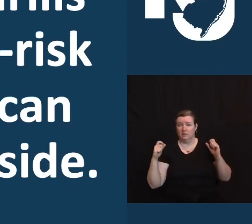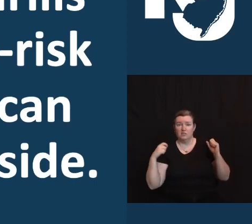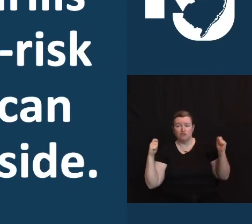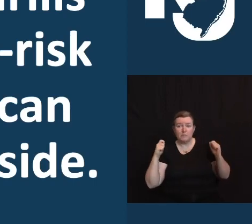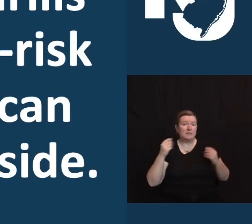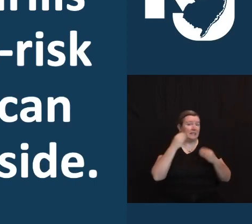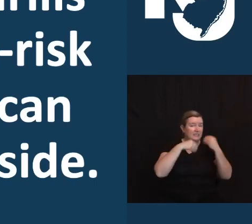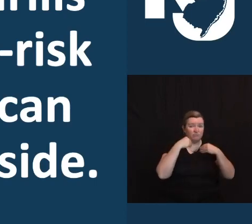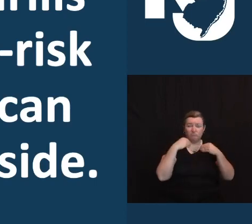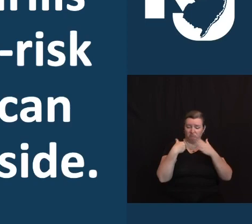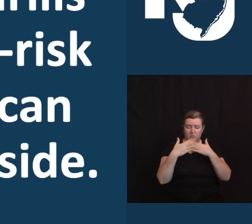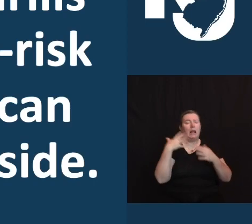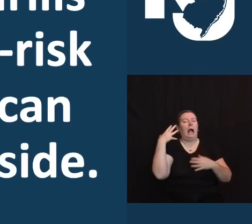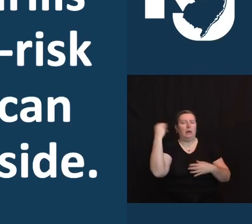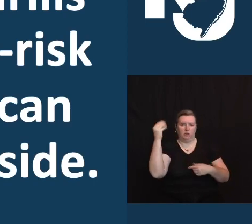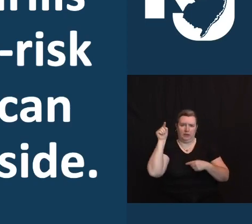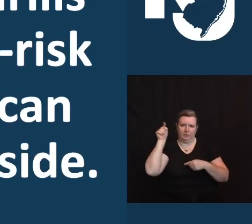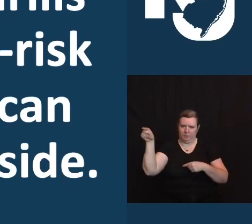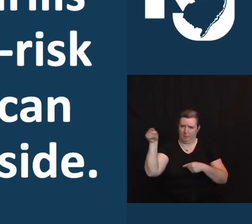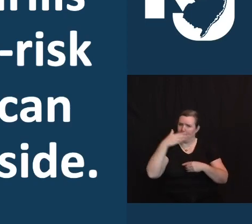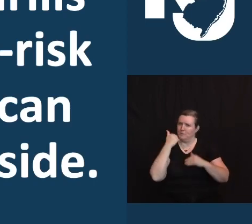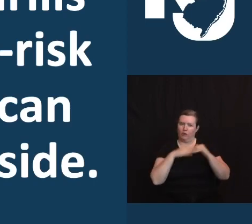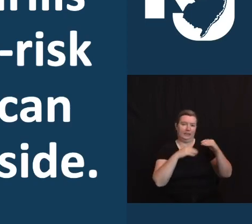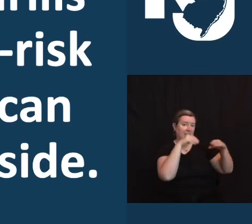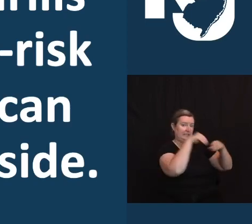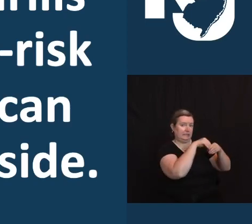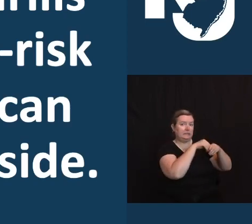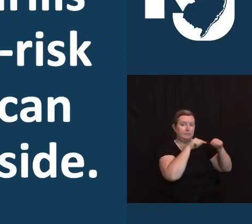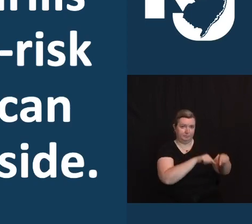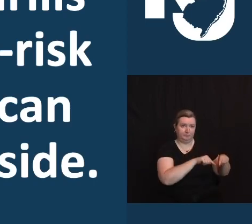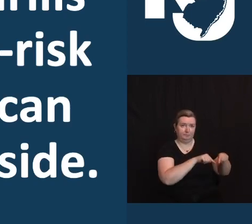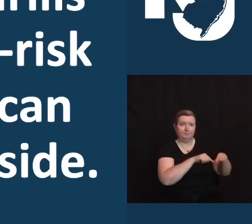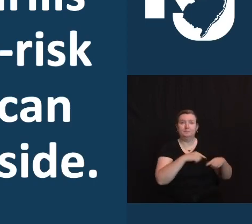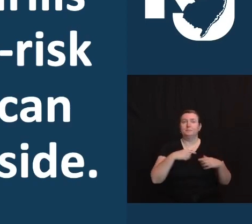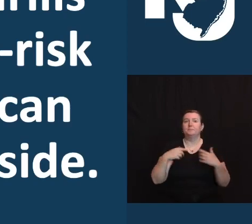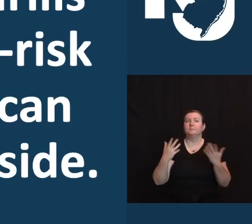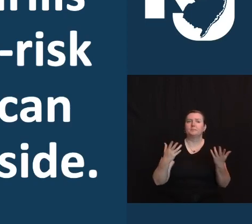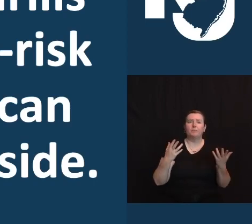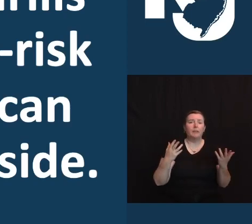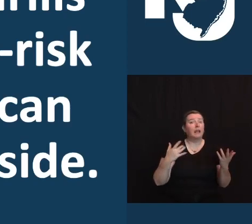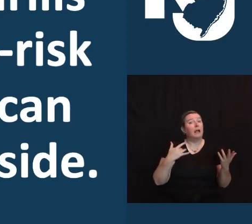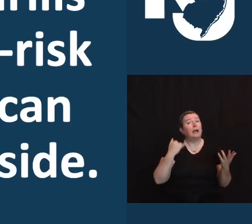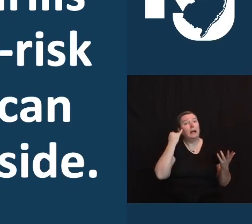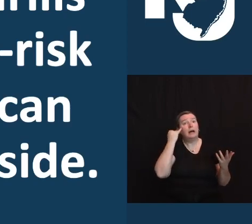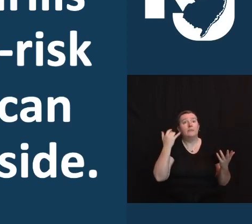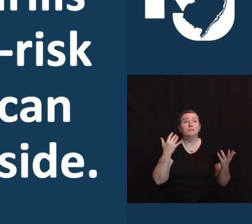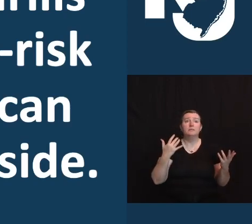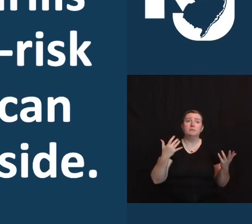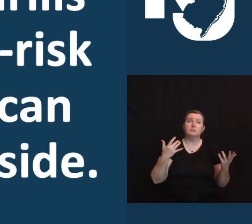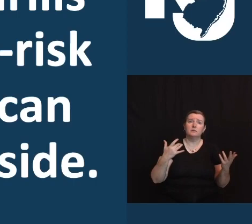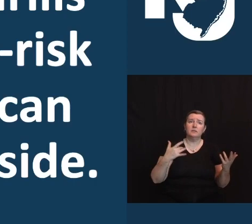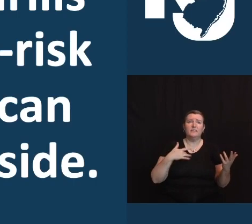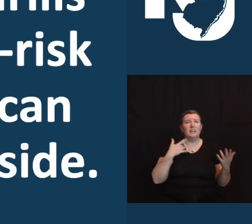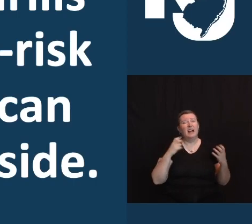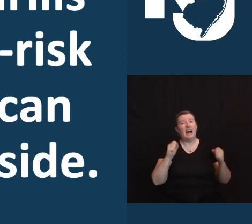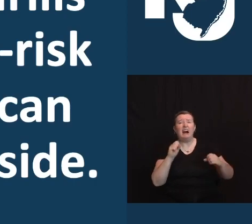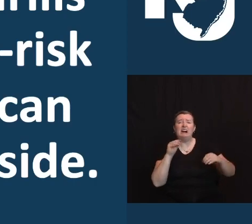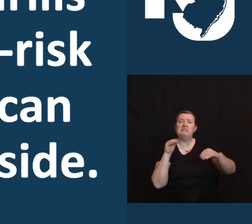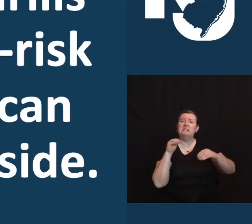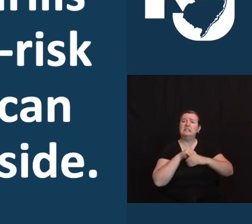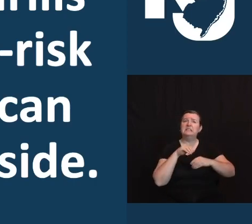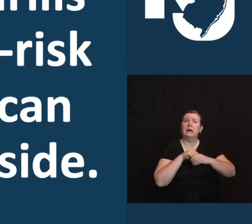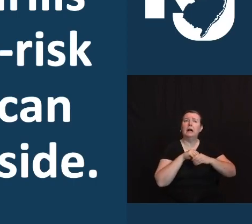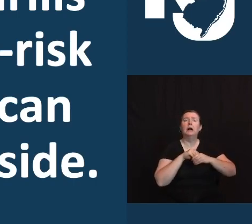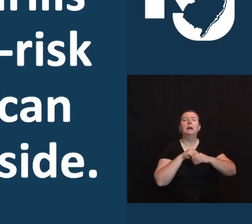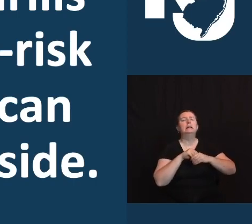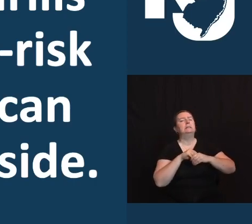where we can believe that activities can be done safely indoors with social distancing and masking, we have allowed for those activities to